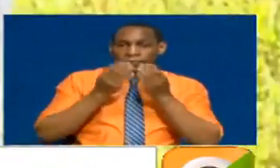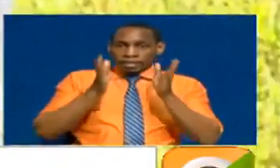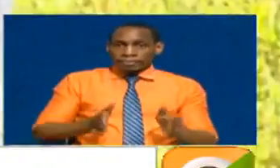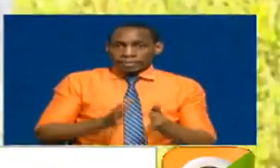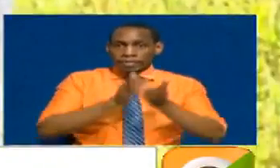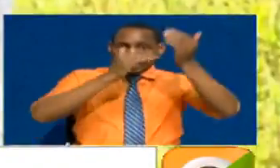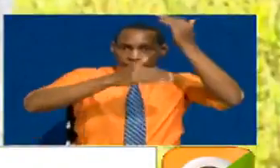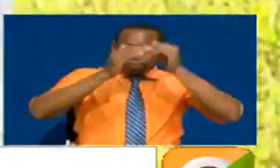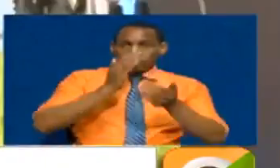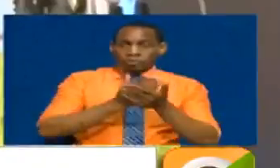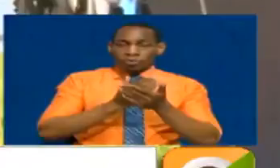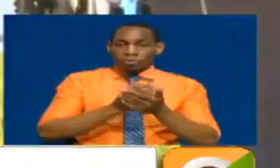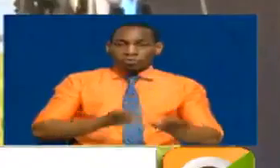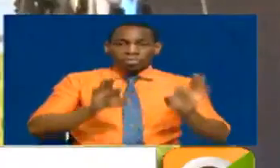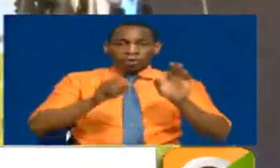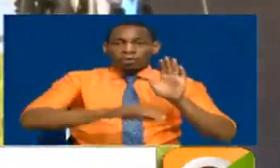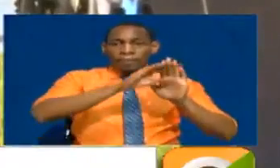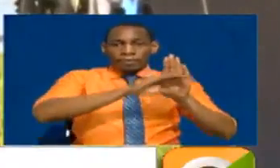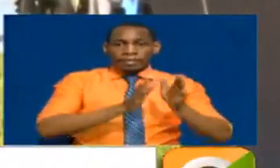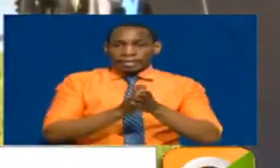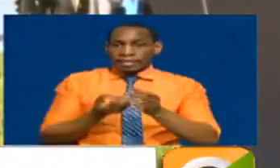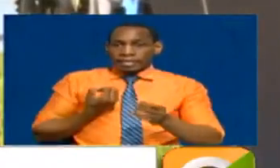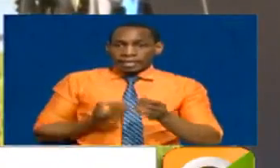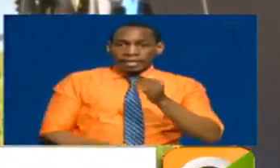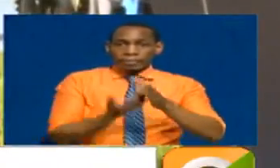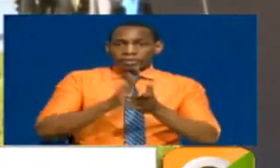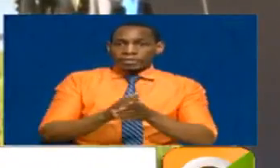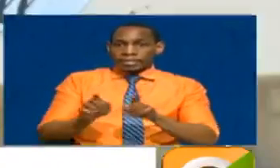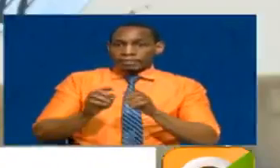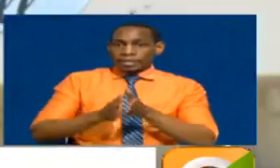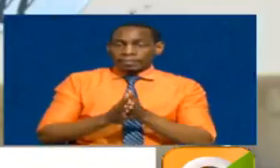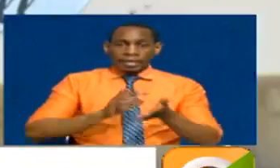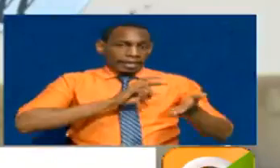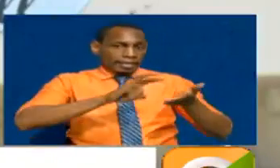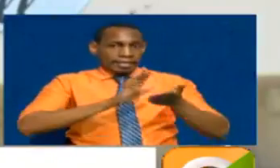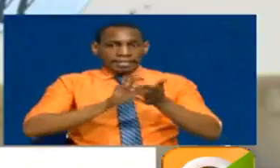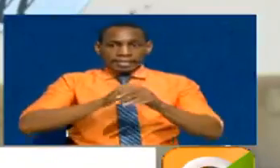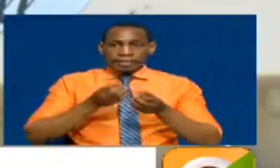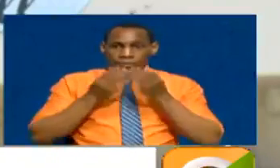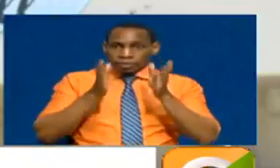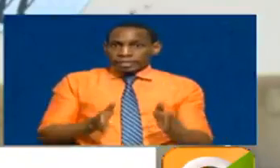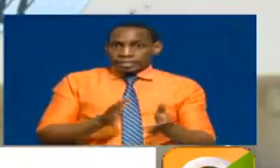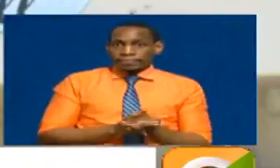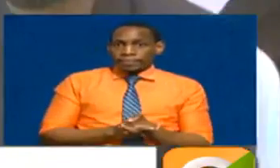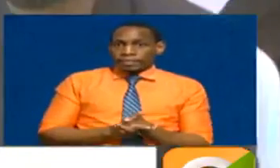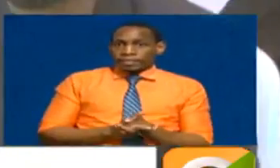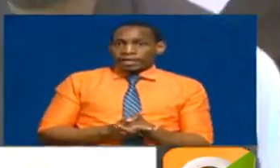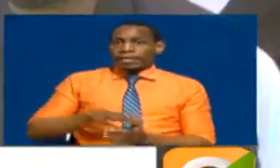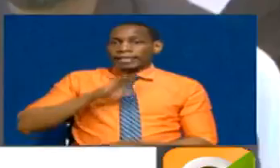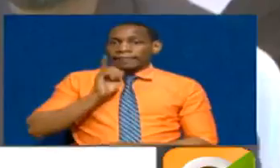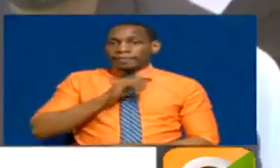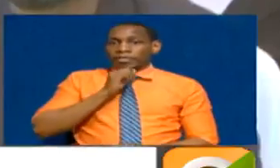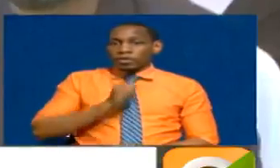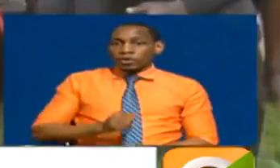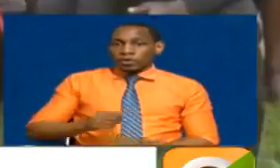whose professionalism shone in programs she produced and anchored during her time as a broadcaster. Erude, who died